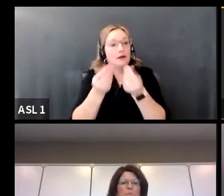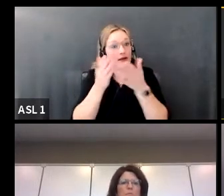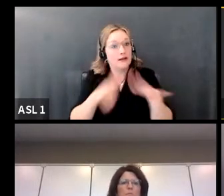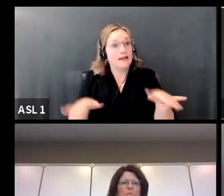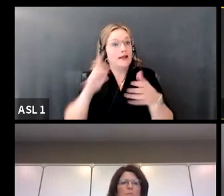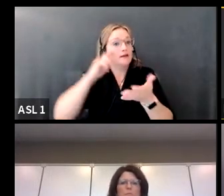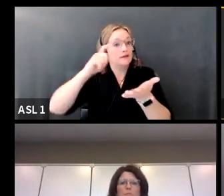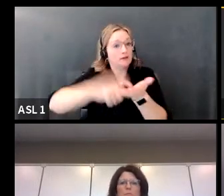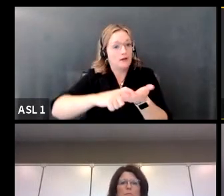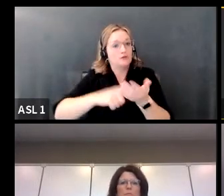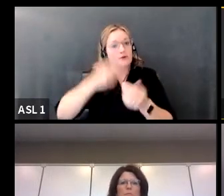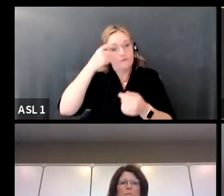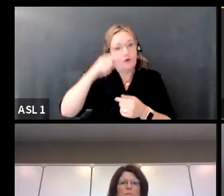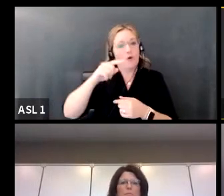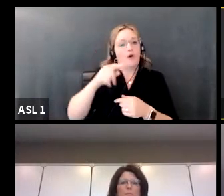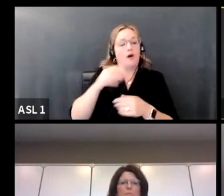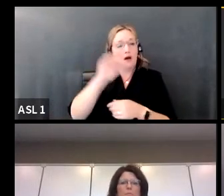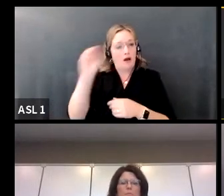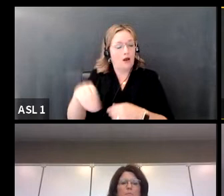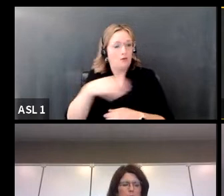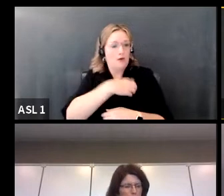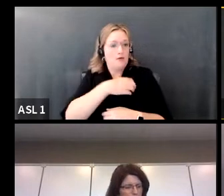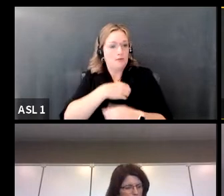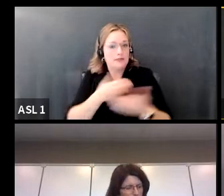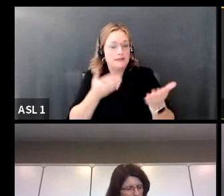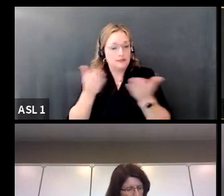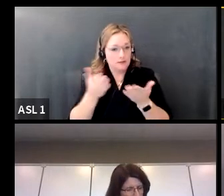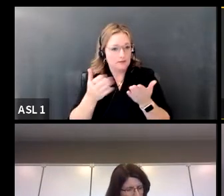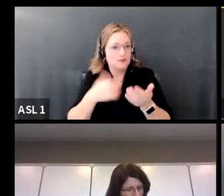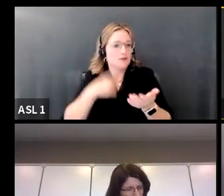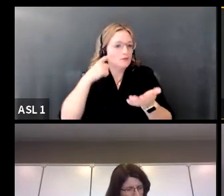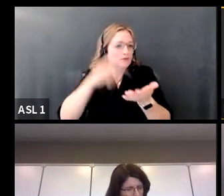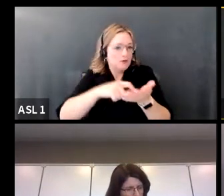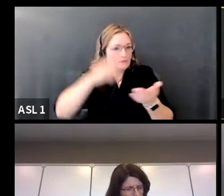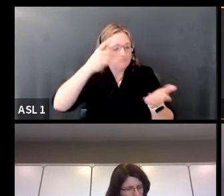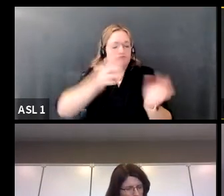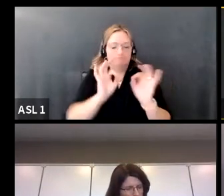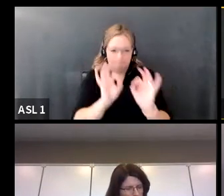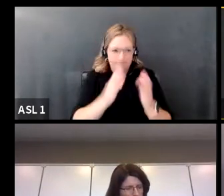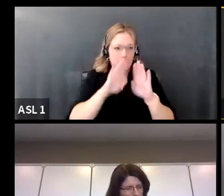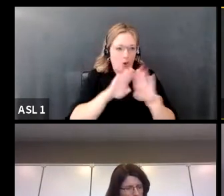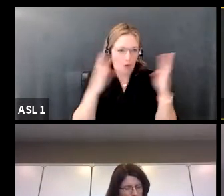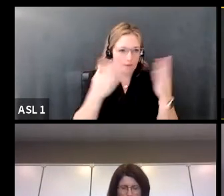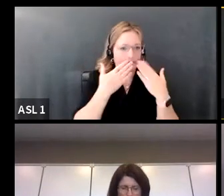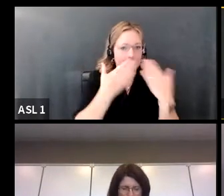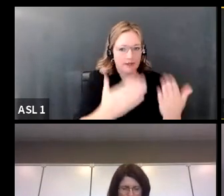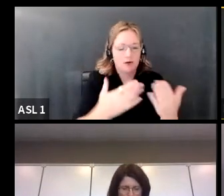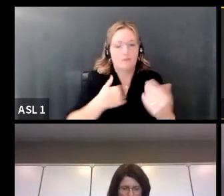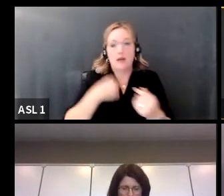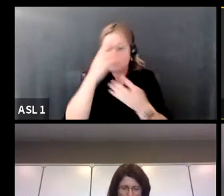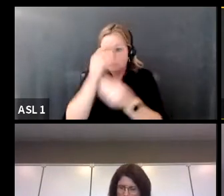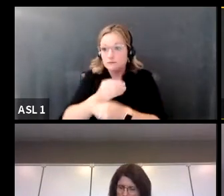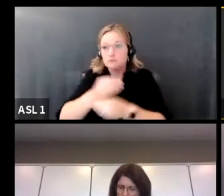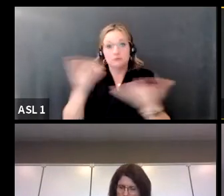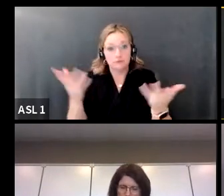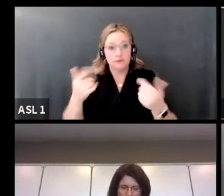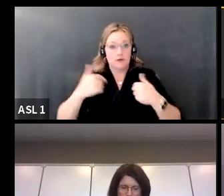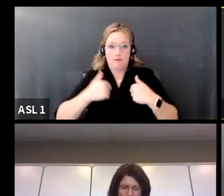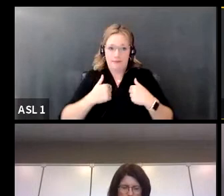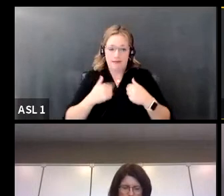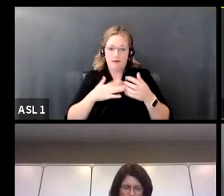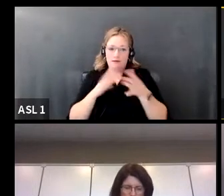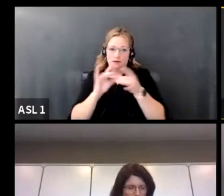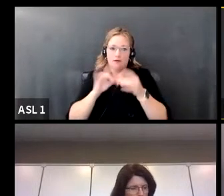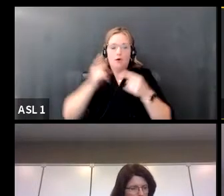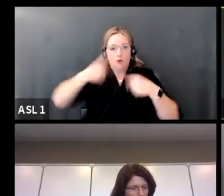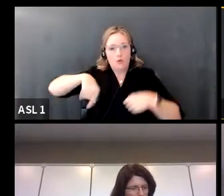behalf of the auto police services board i'd like to also just uh state um unequivocally that the ottawa police service also honors